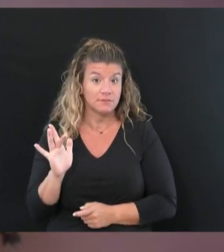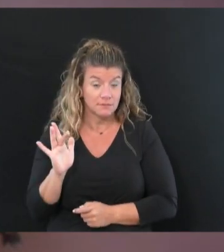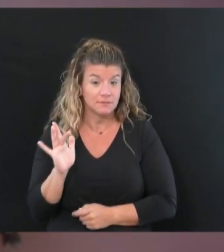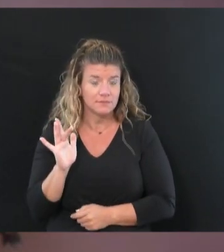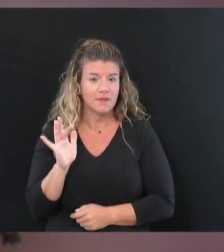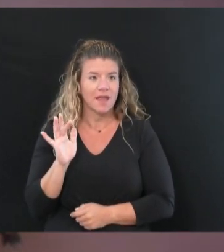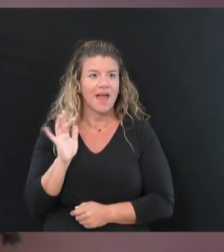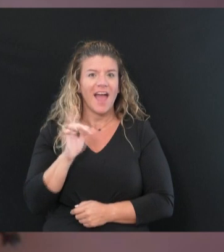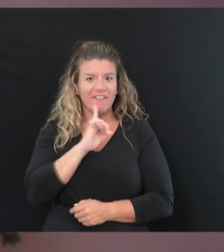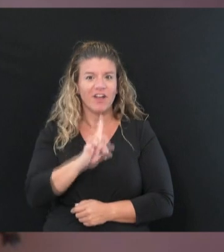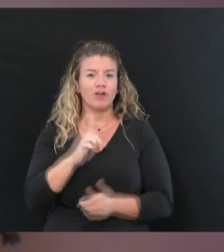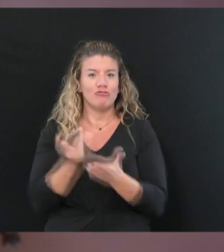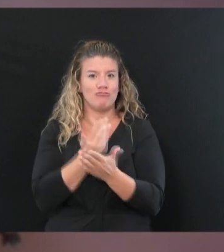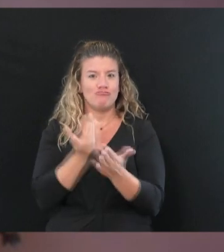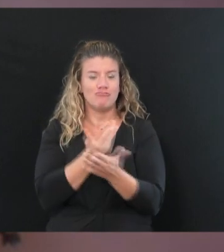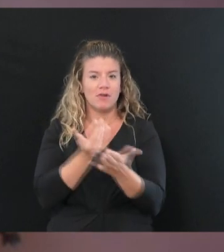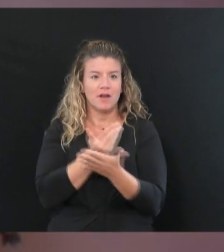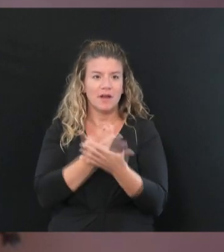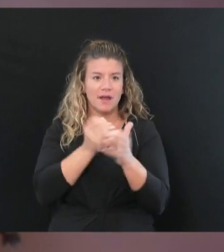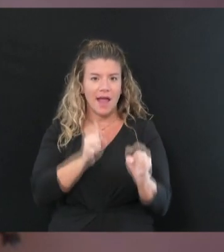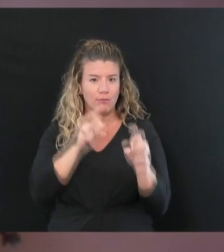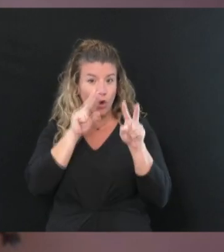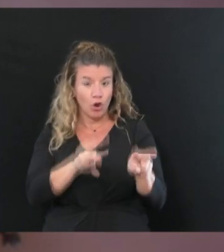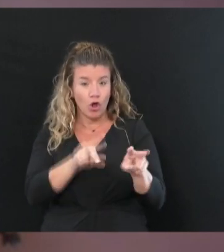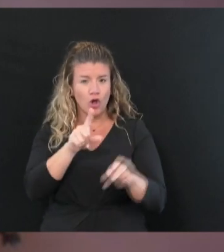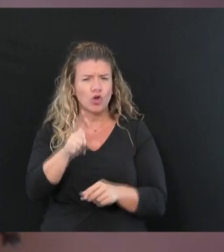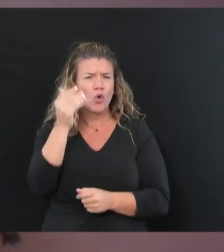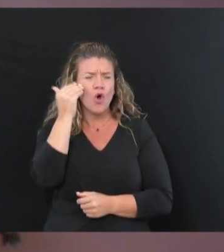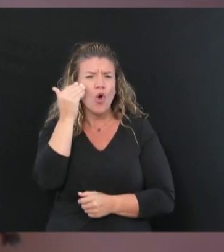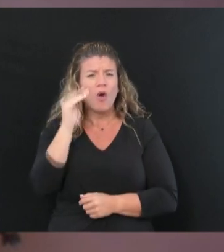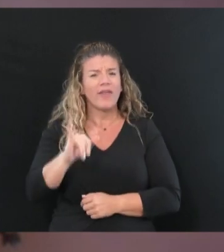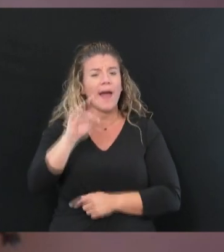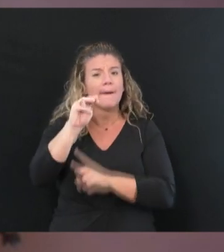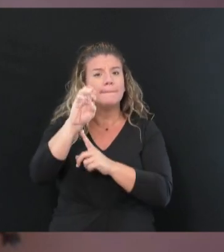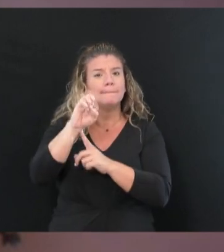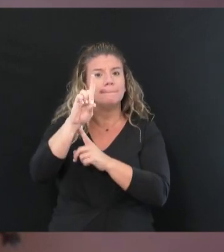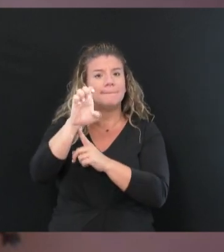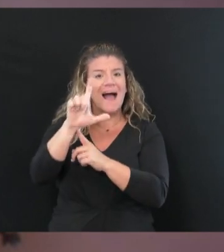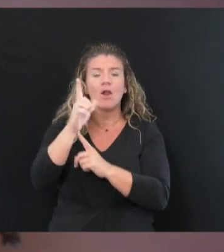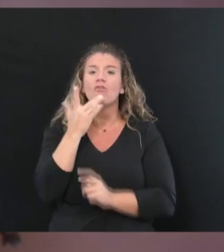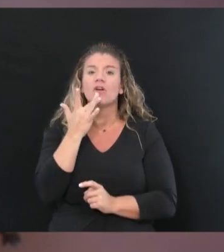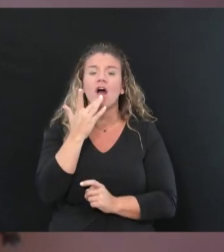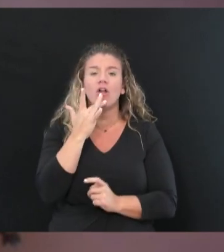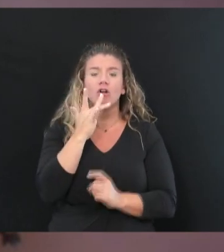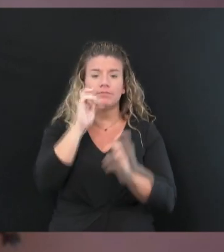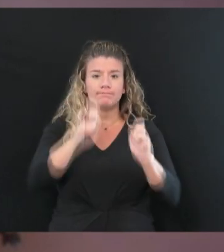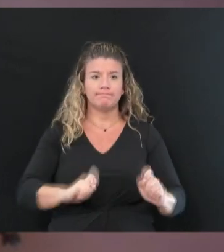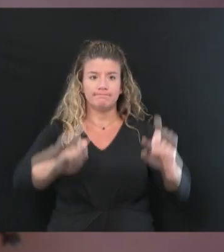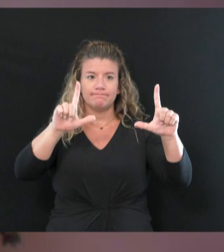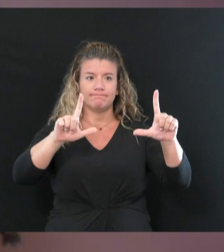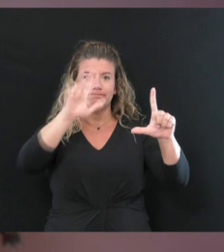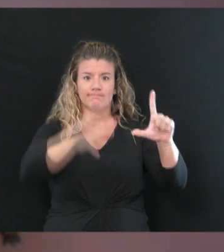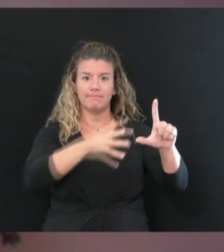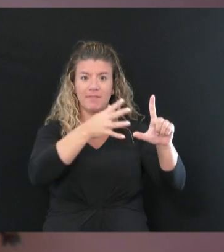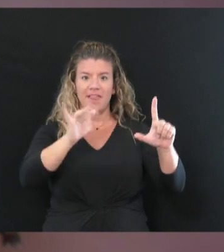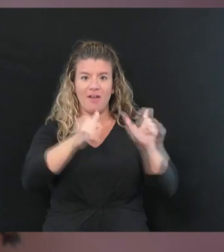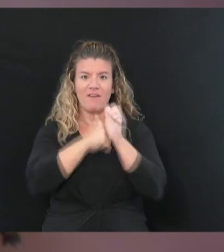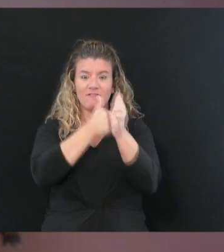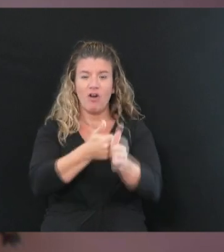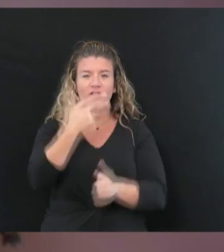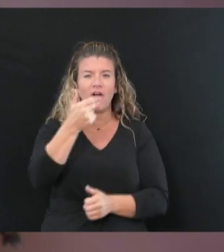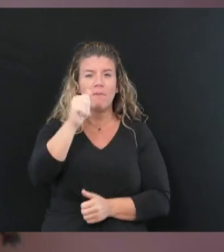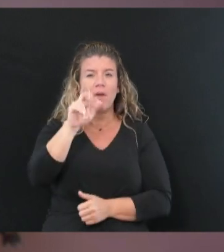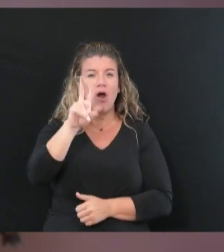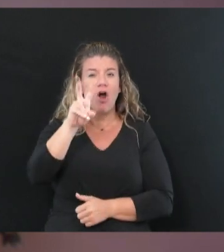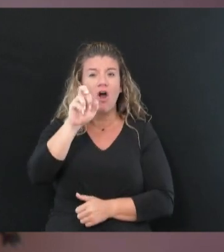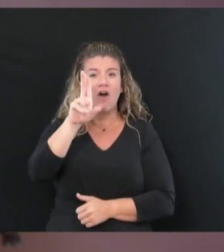very innovative. The model the color coding model that that's come out of Harvard from